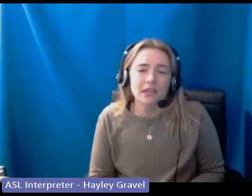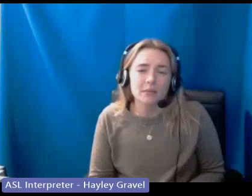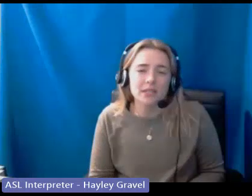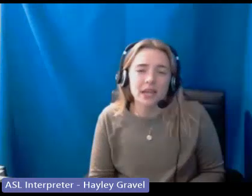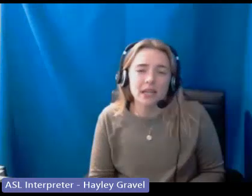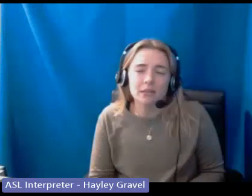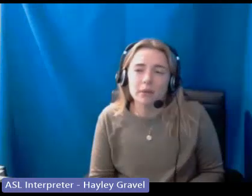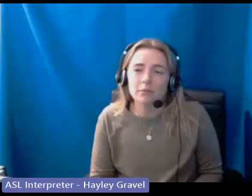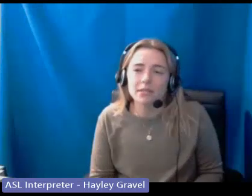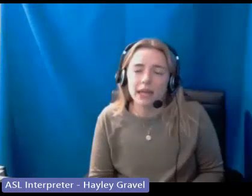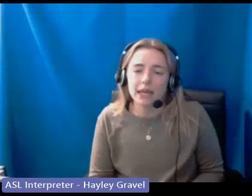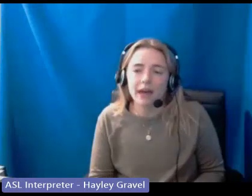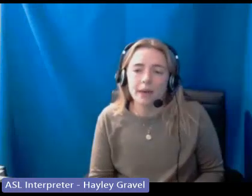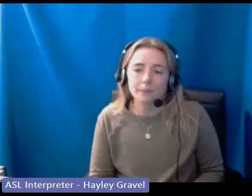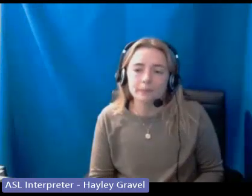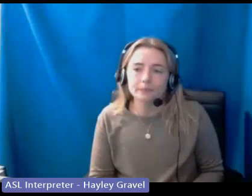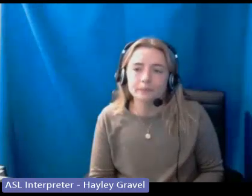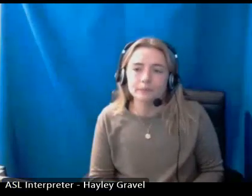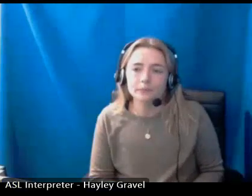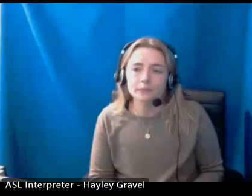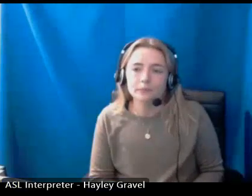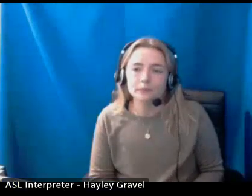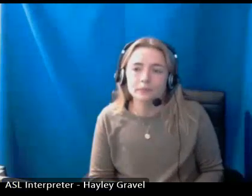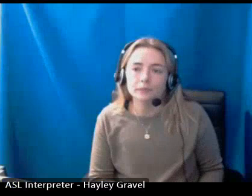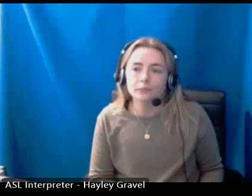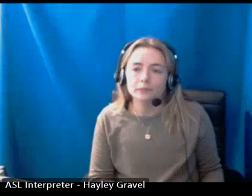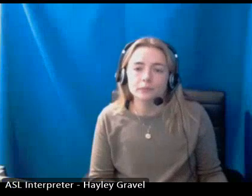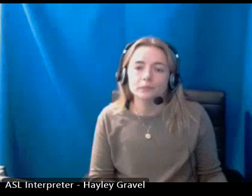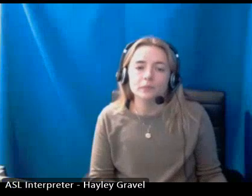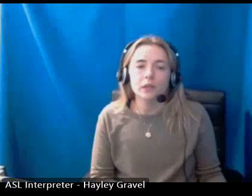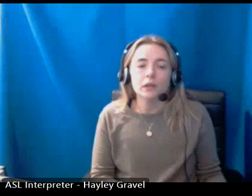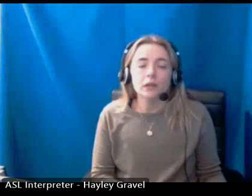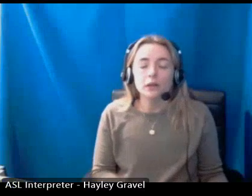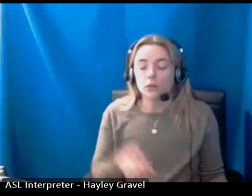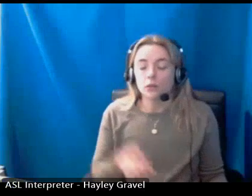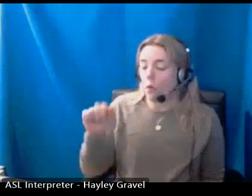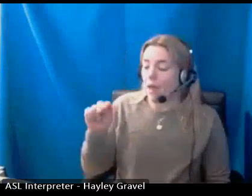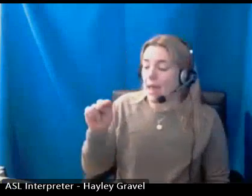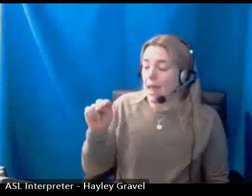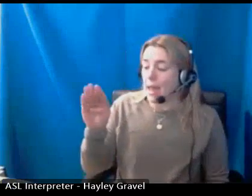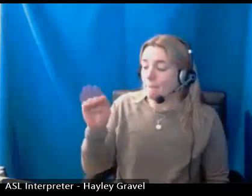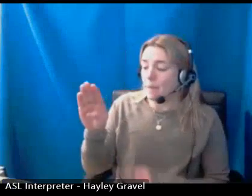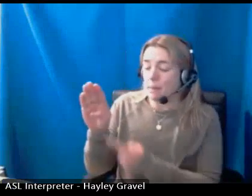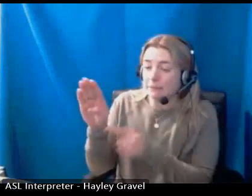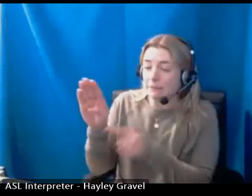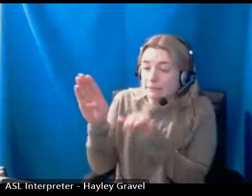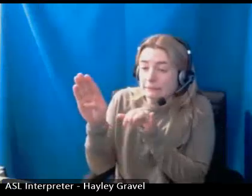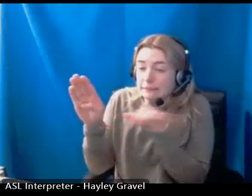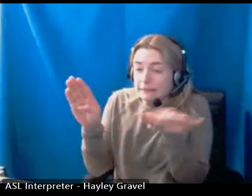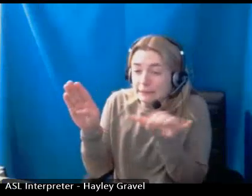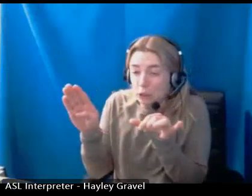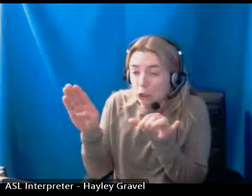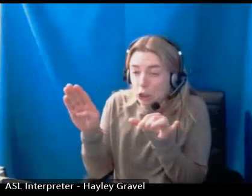kind of, the same as the annotated bib? Is it like that? Very closely to the annotated bibliography, yes.